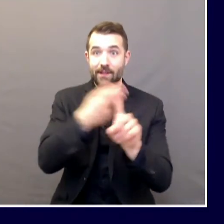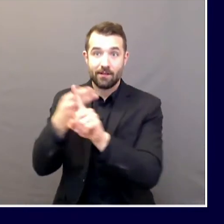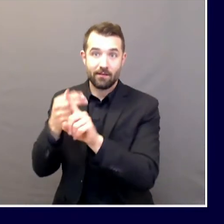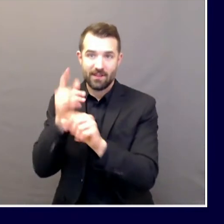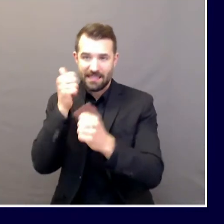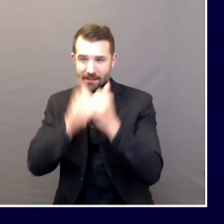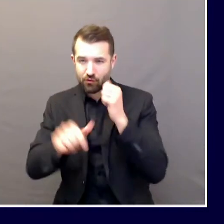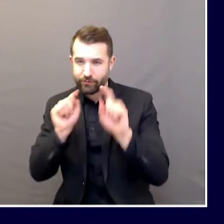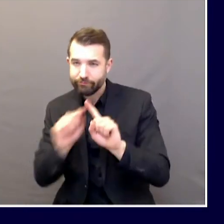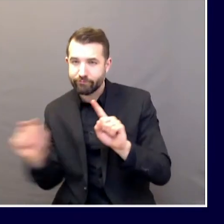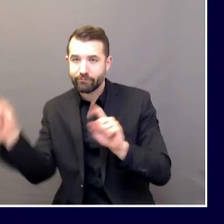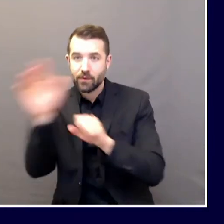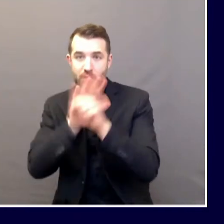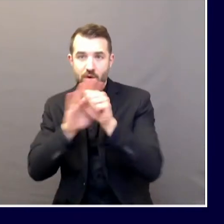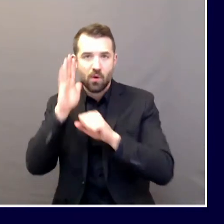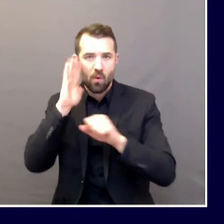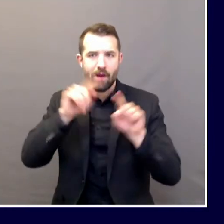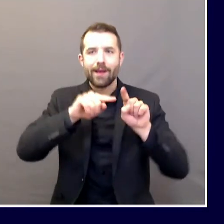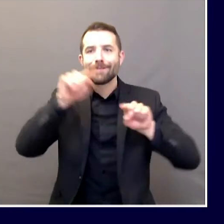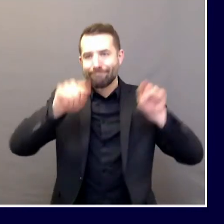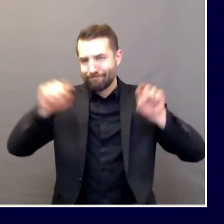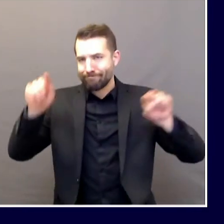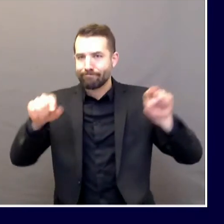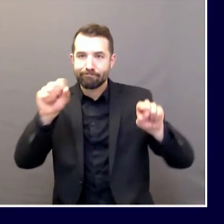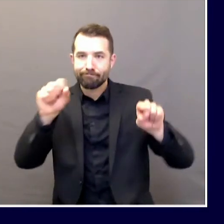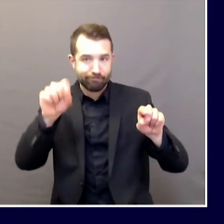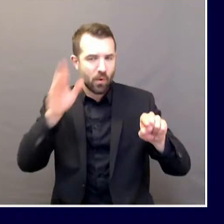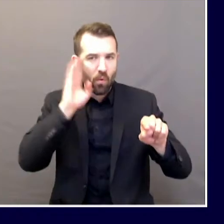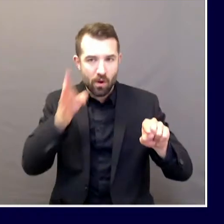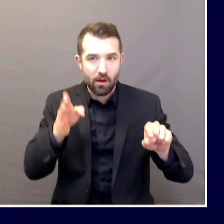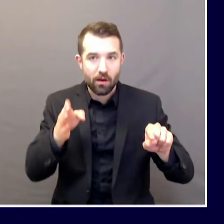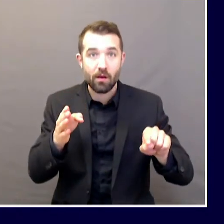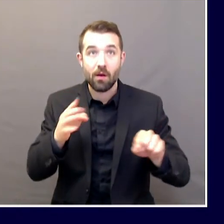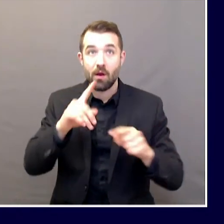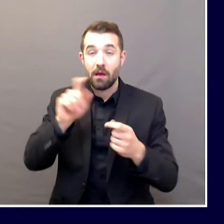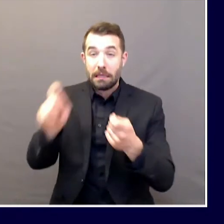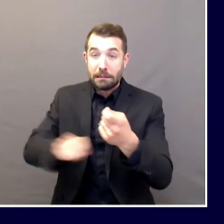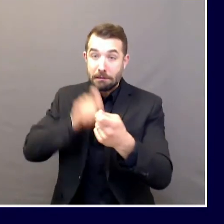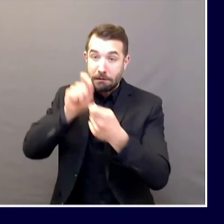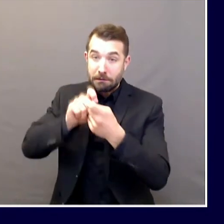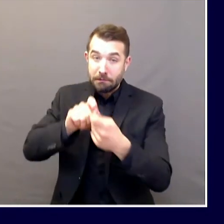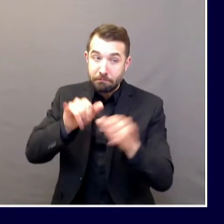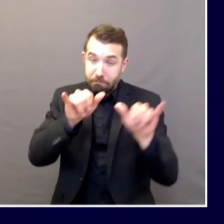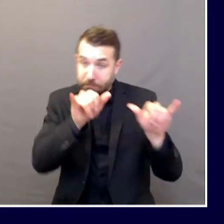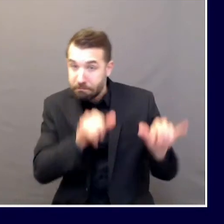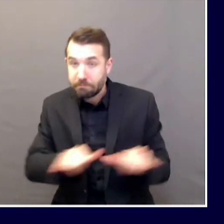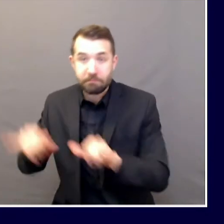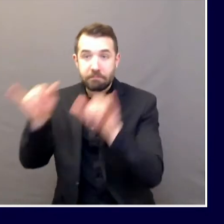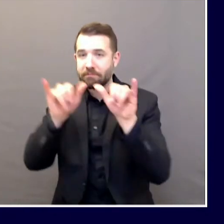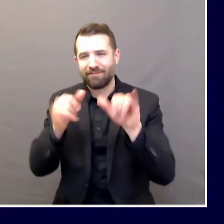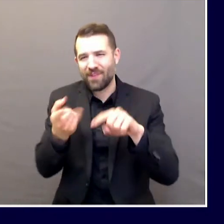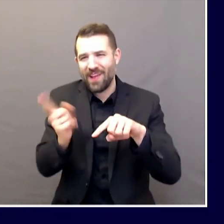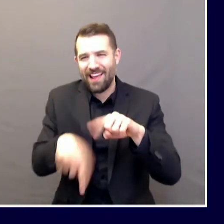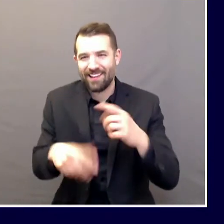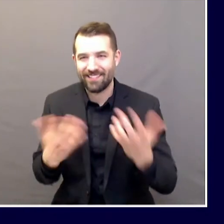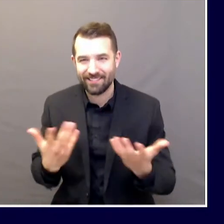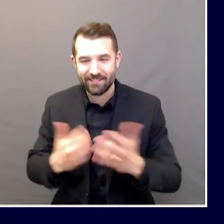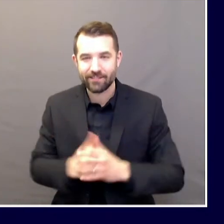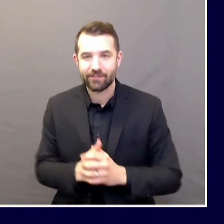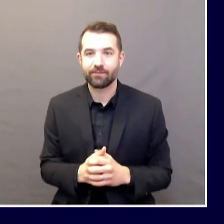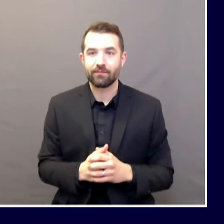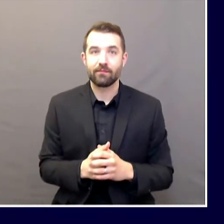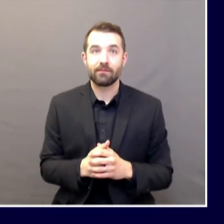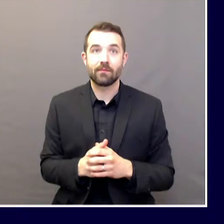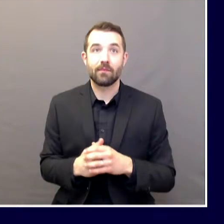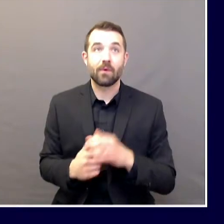can proceed at exactly the same pace. But what stood out to me is that although there are differences, the delta between the top